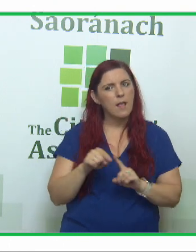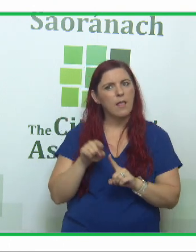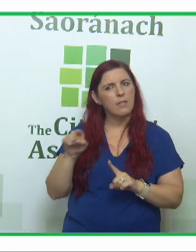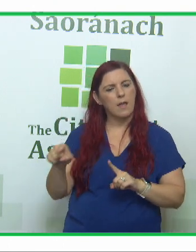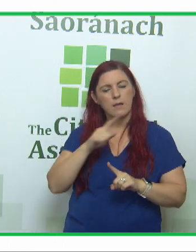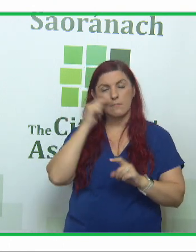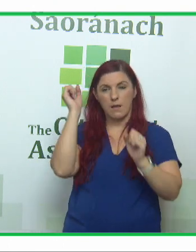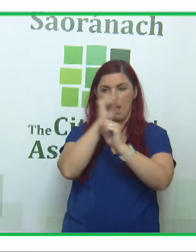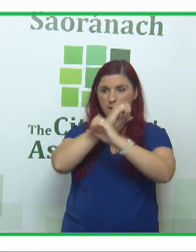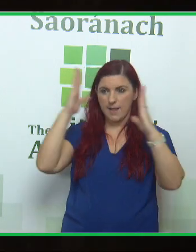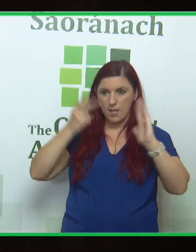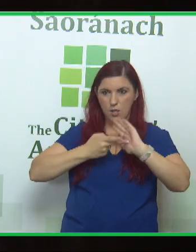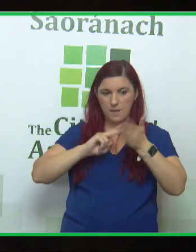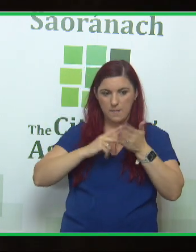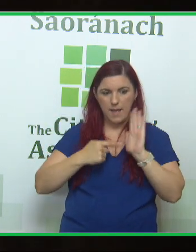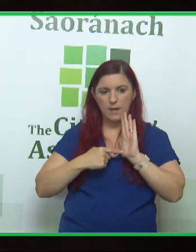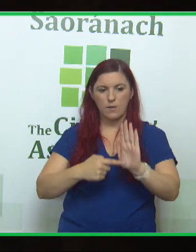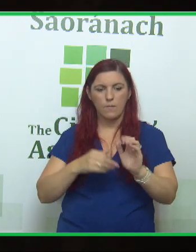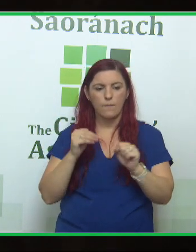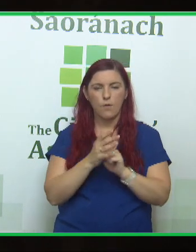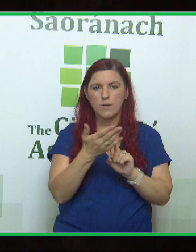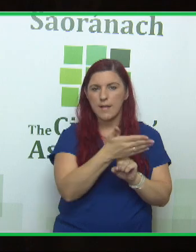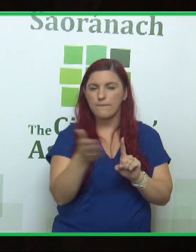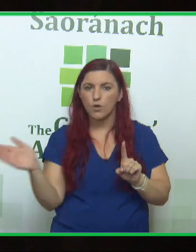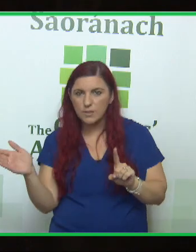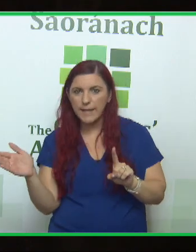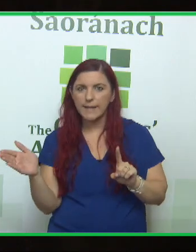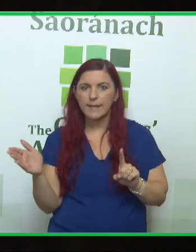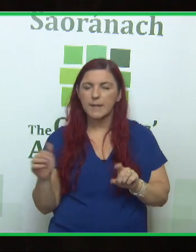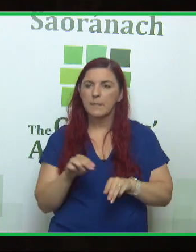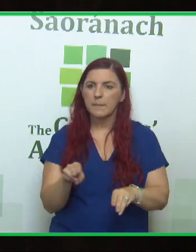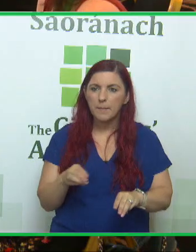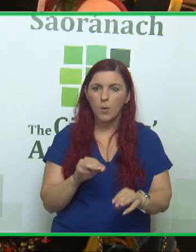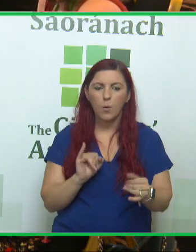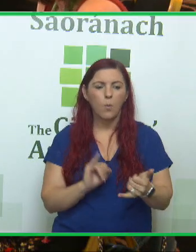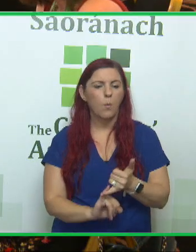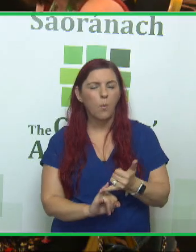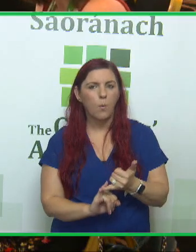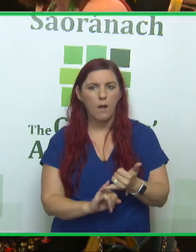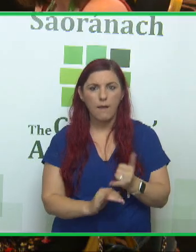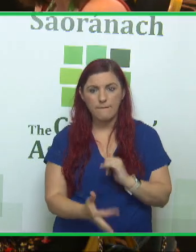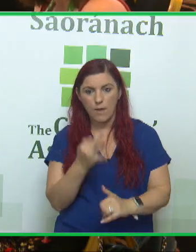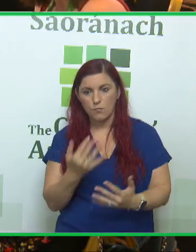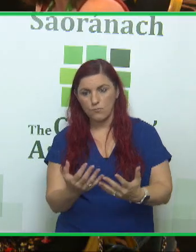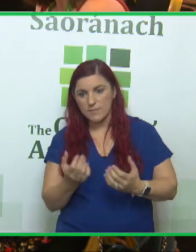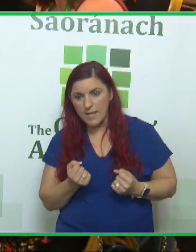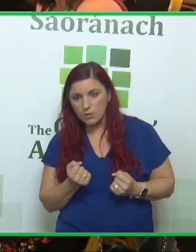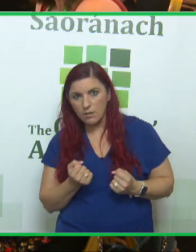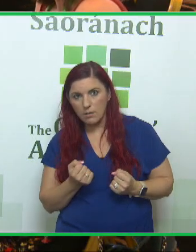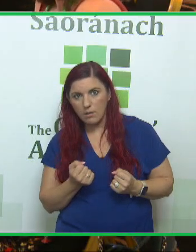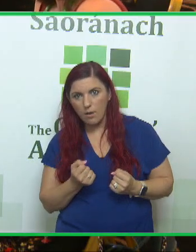a clear roadmap for diverting people who are found in possession of drugs into the healthcare